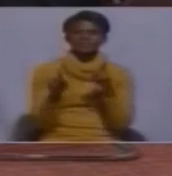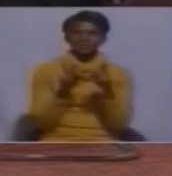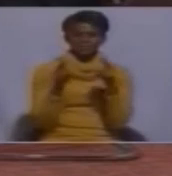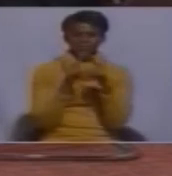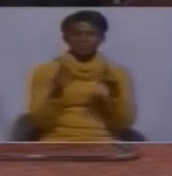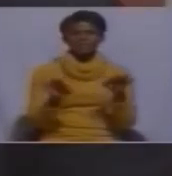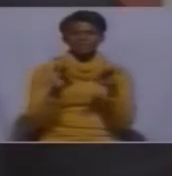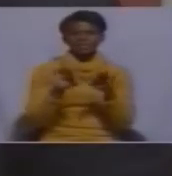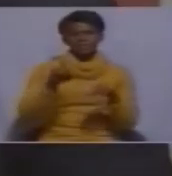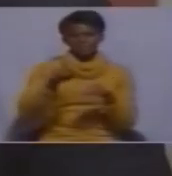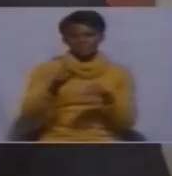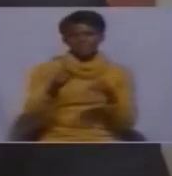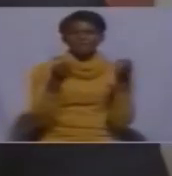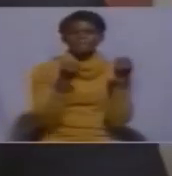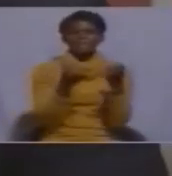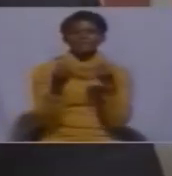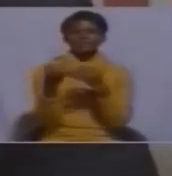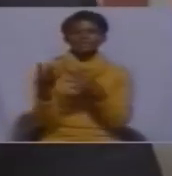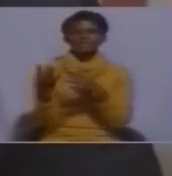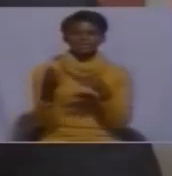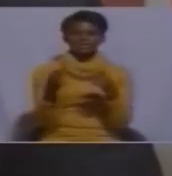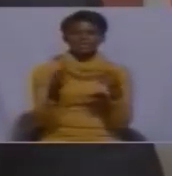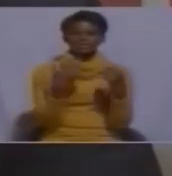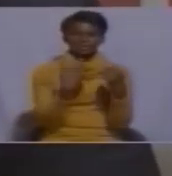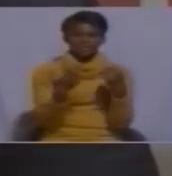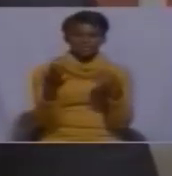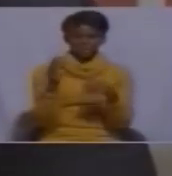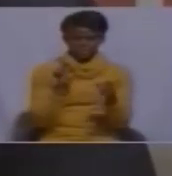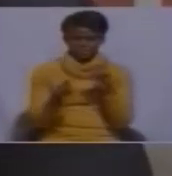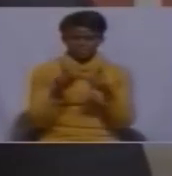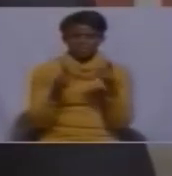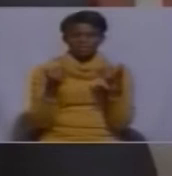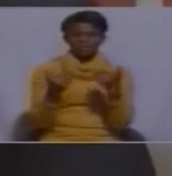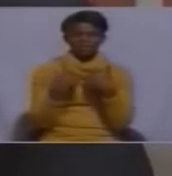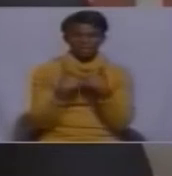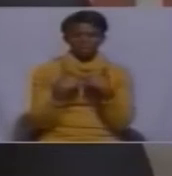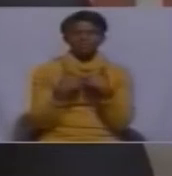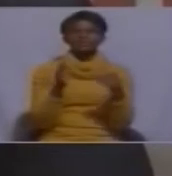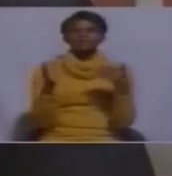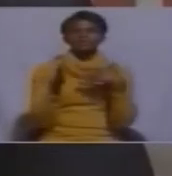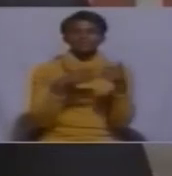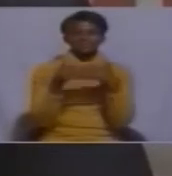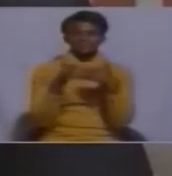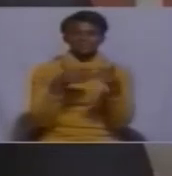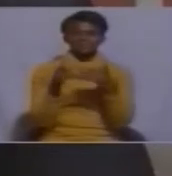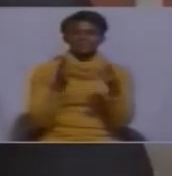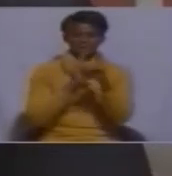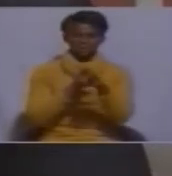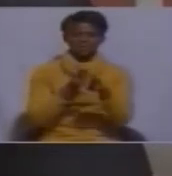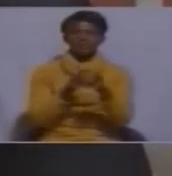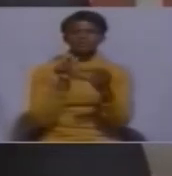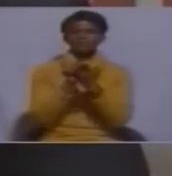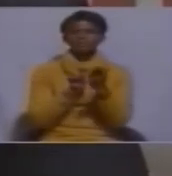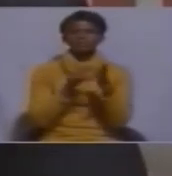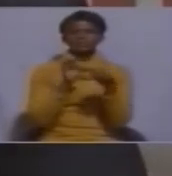this document, you'll find that most of the controversy which people are having, they are easily answered by Act number 1, because the main